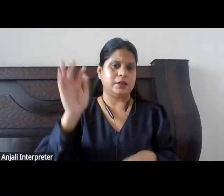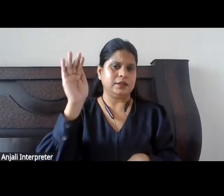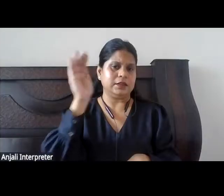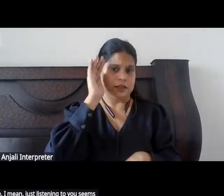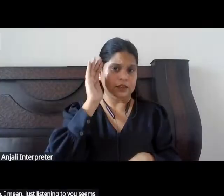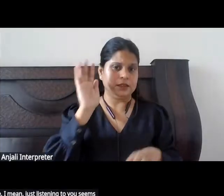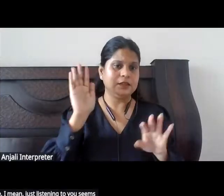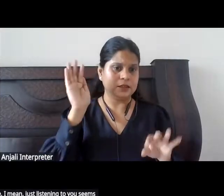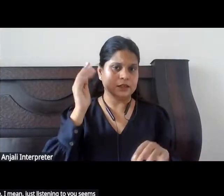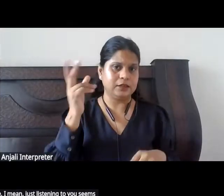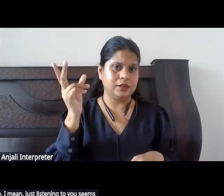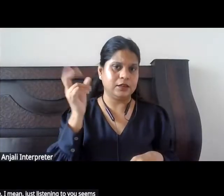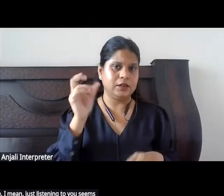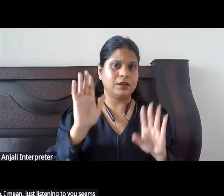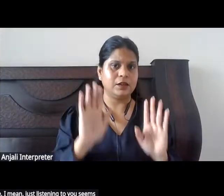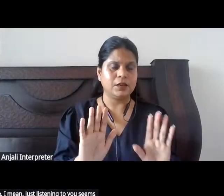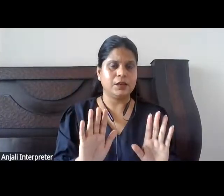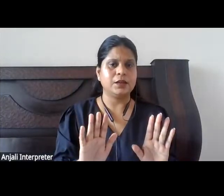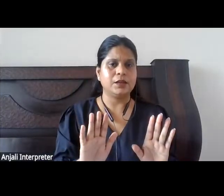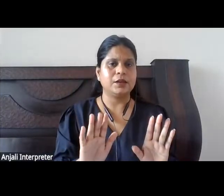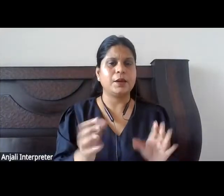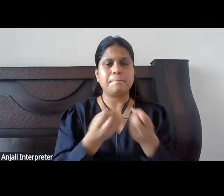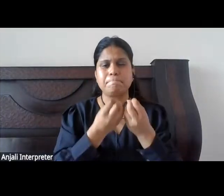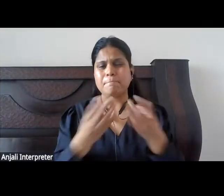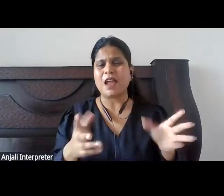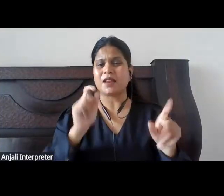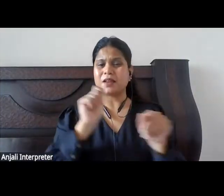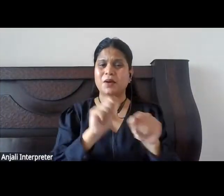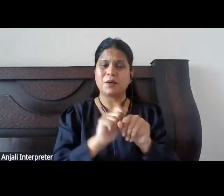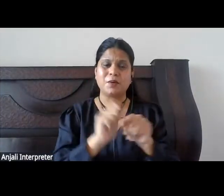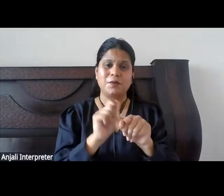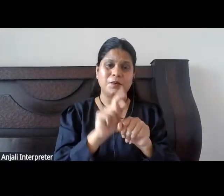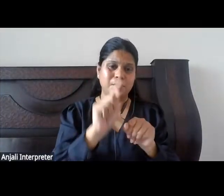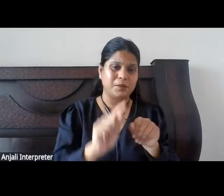like I mean, lot of hard work has gone into it.